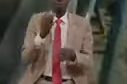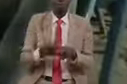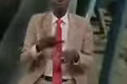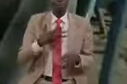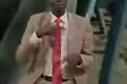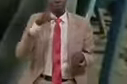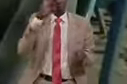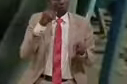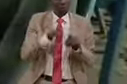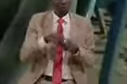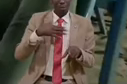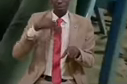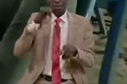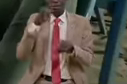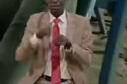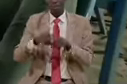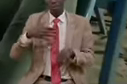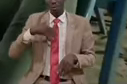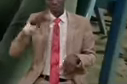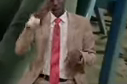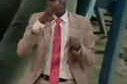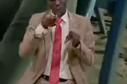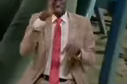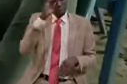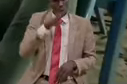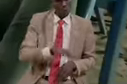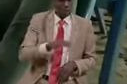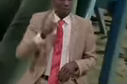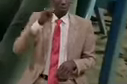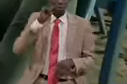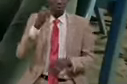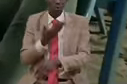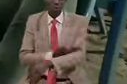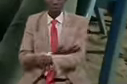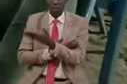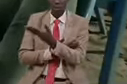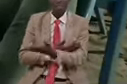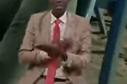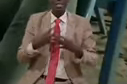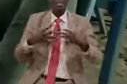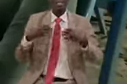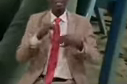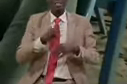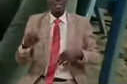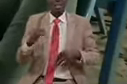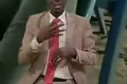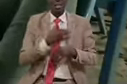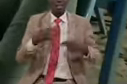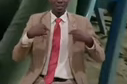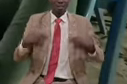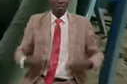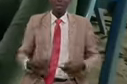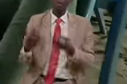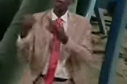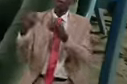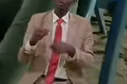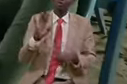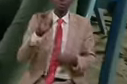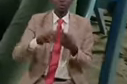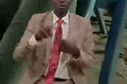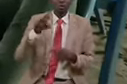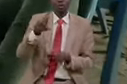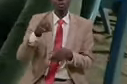my boy, my girl, my daughter there, healing and health coming your way.